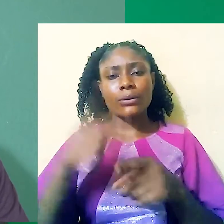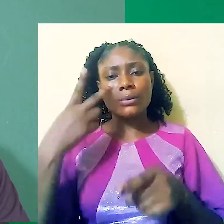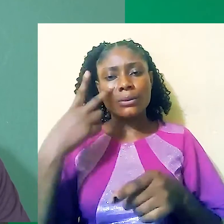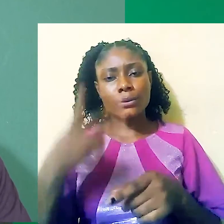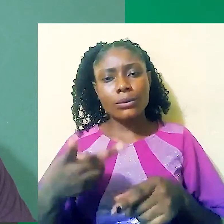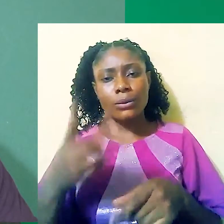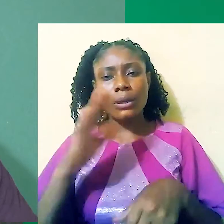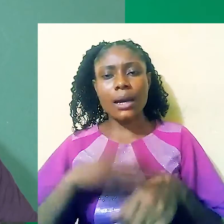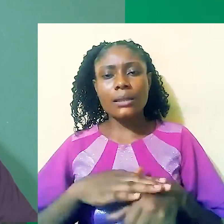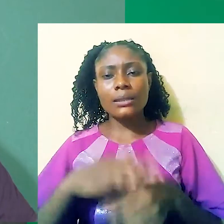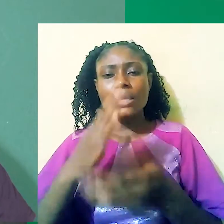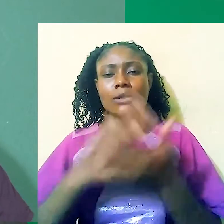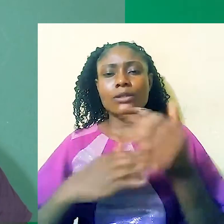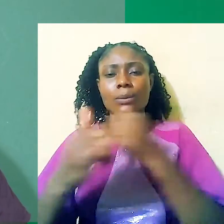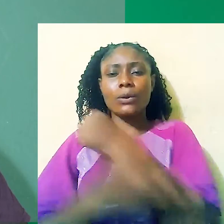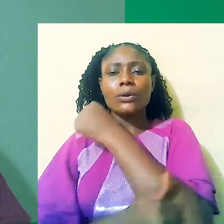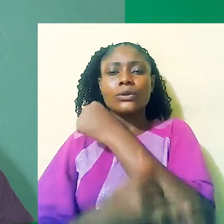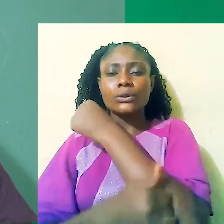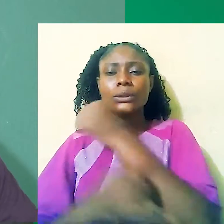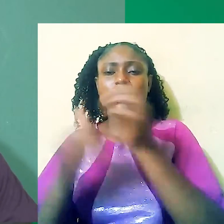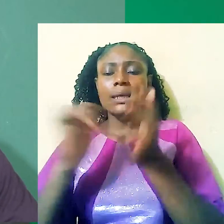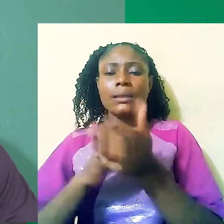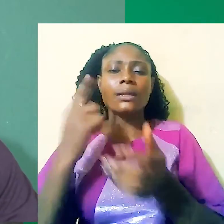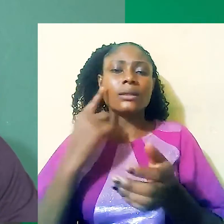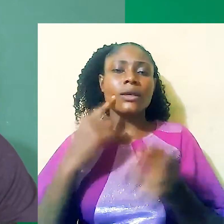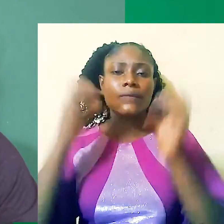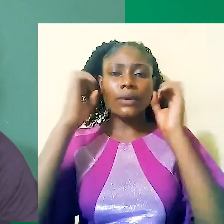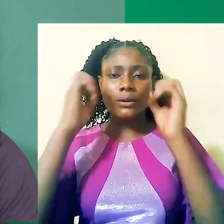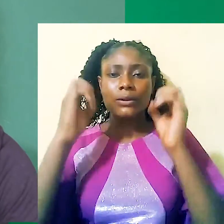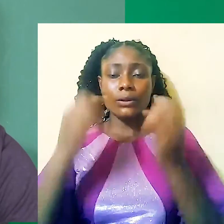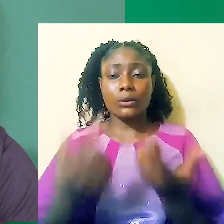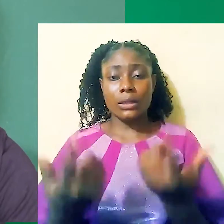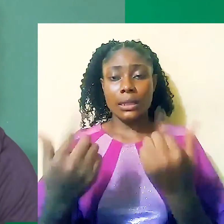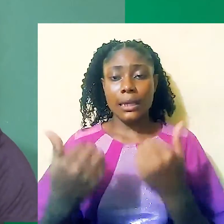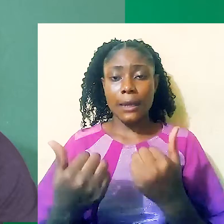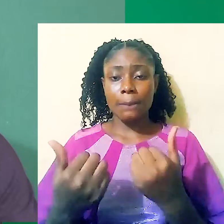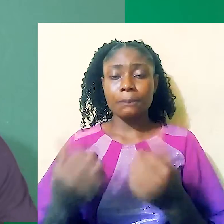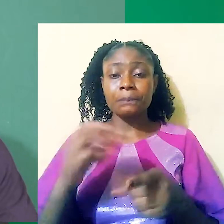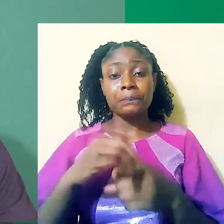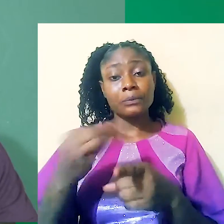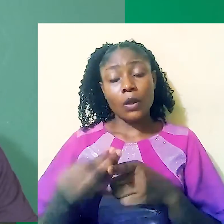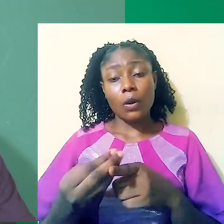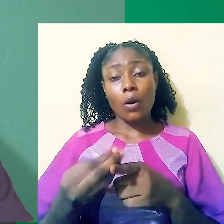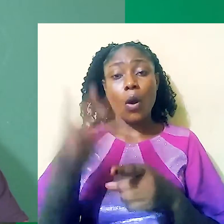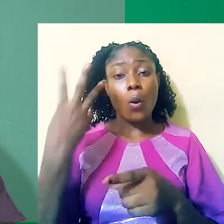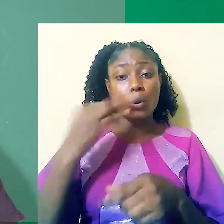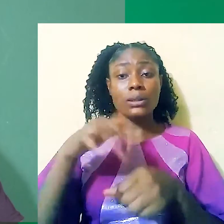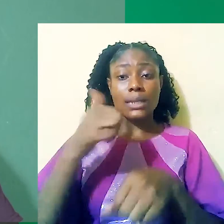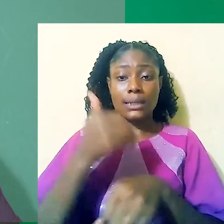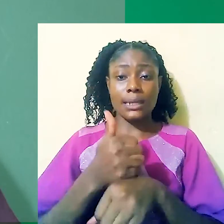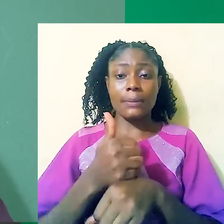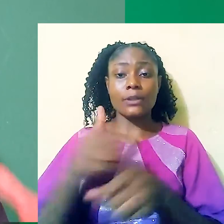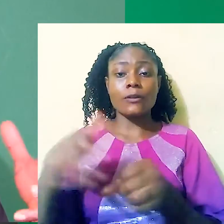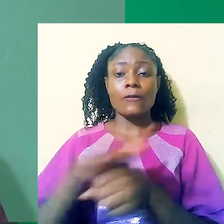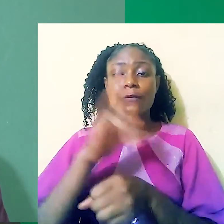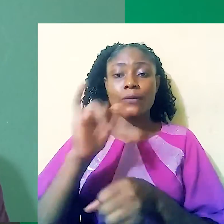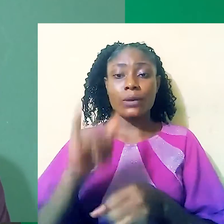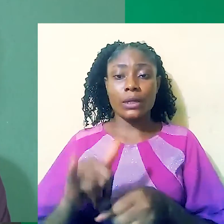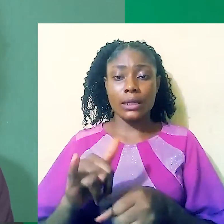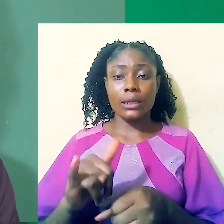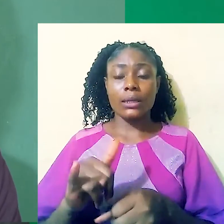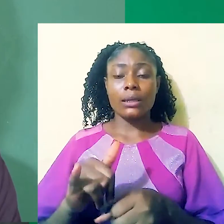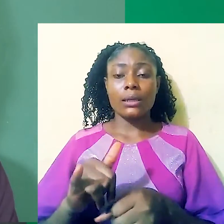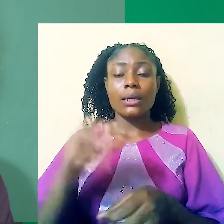countries. And we look at countries that deaf education came or